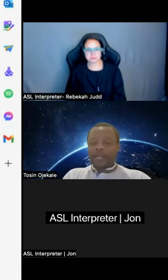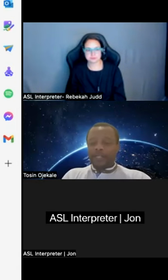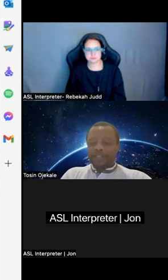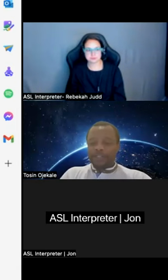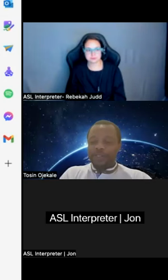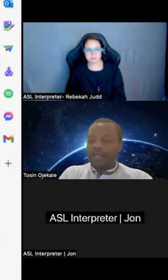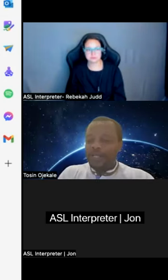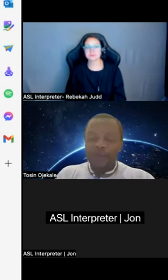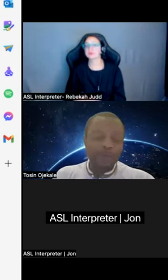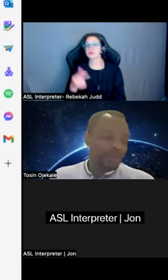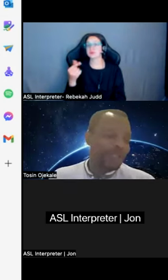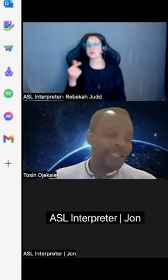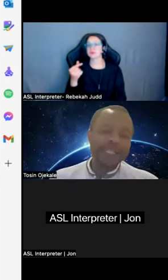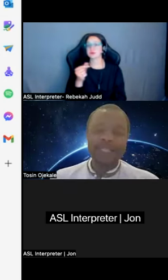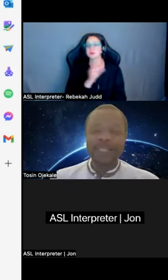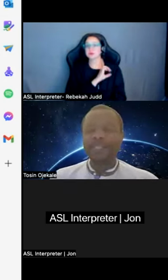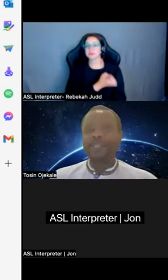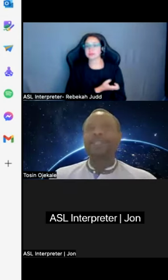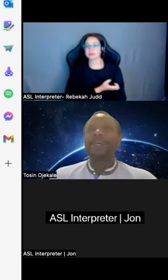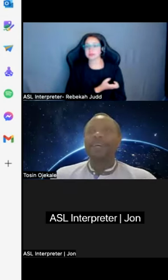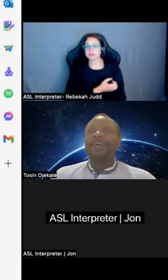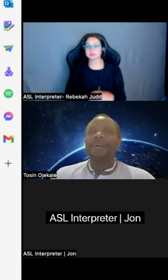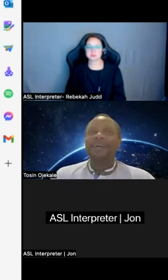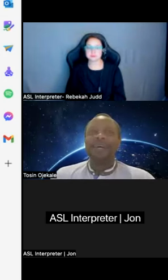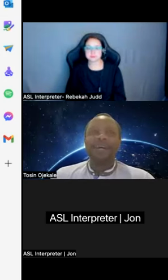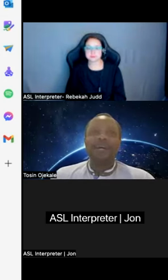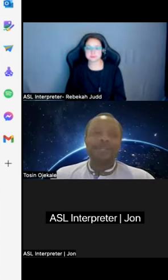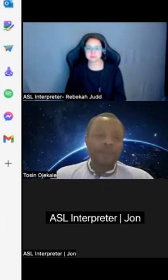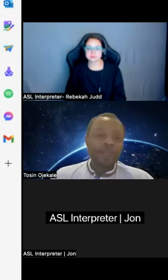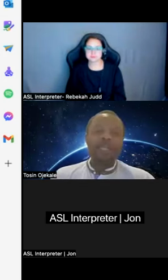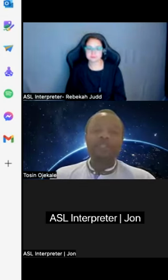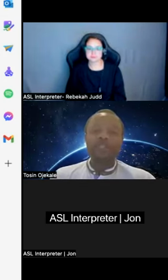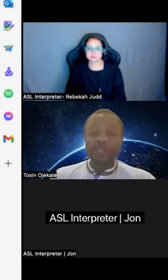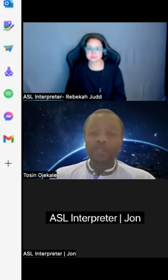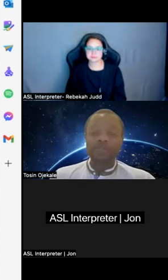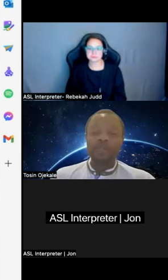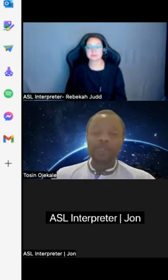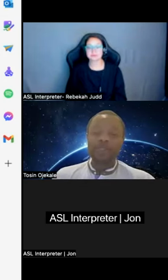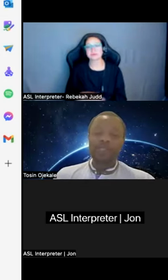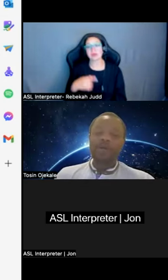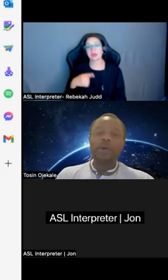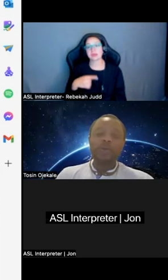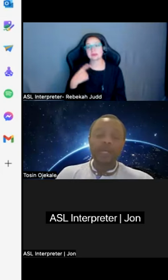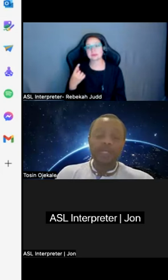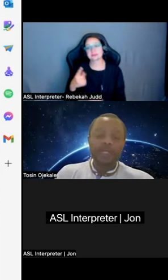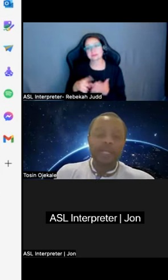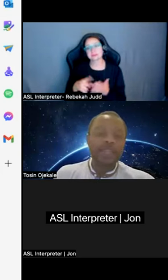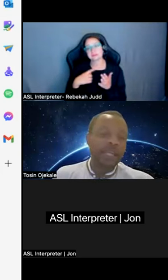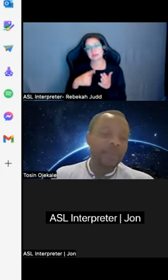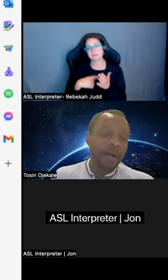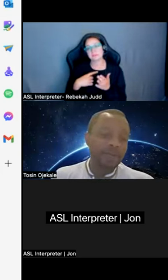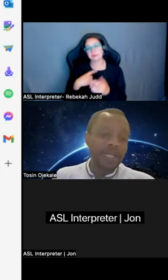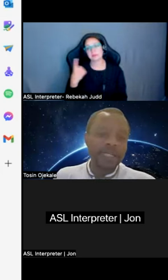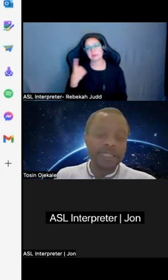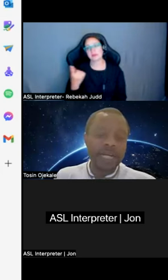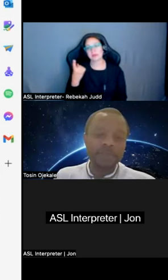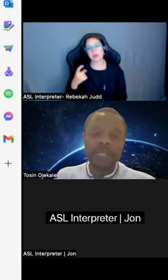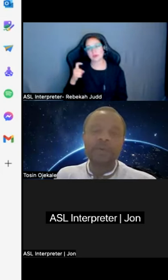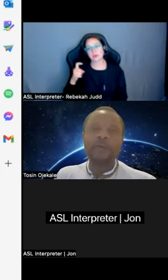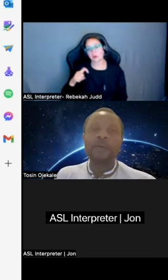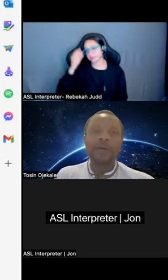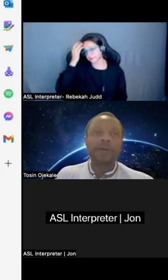Green energy. So this is something that you just must always think about